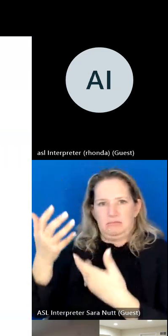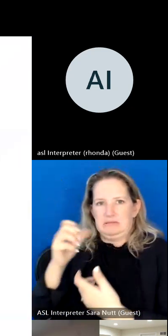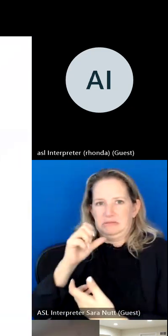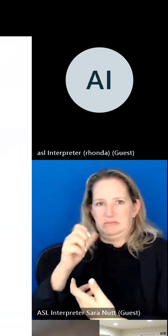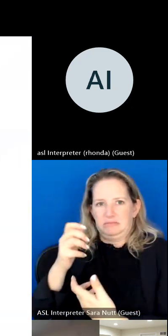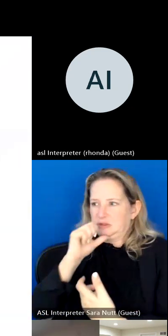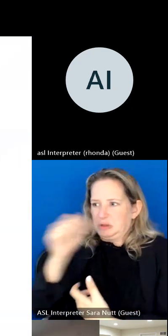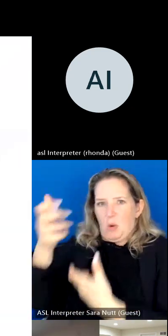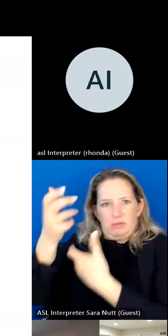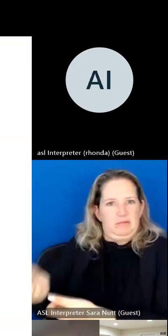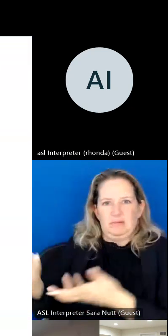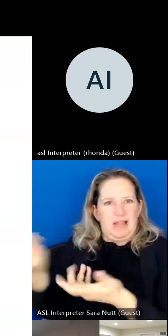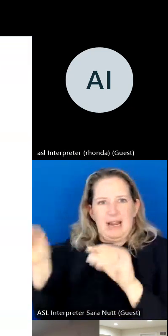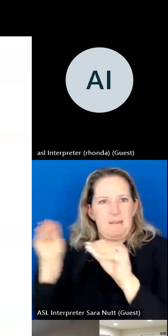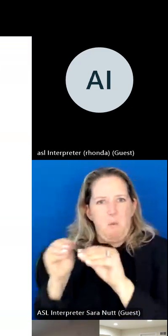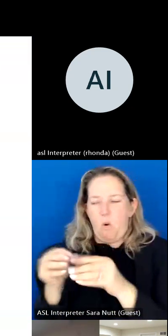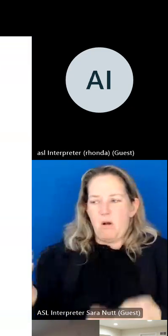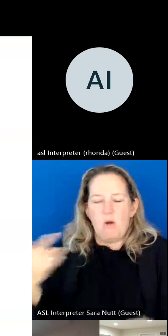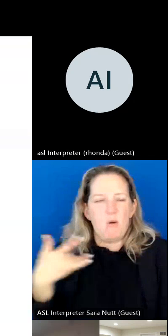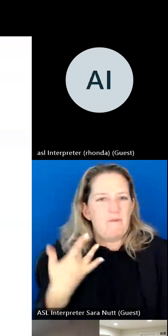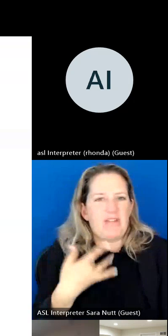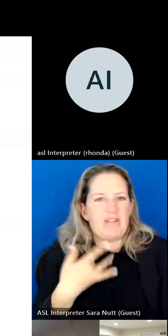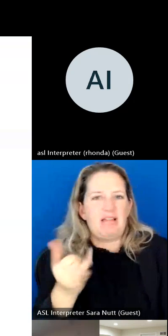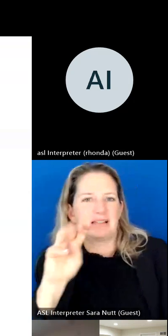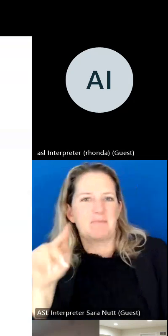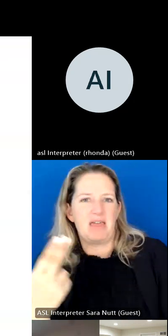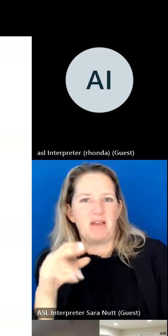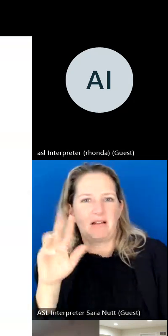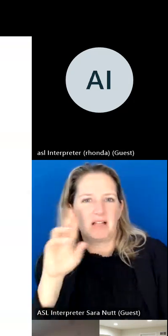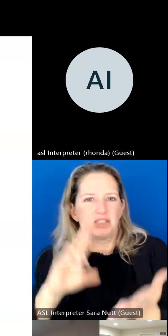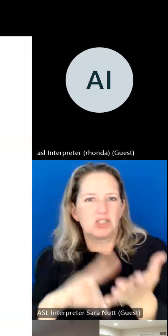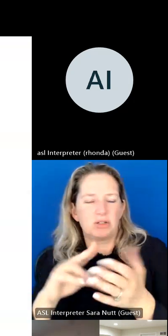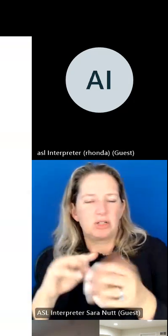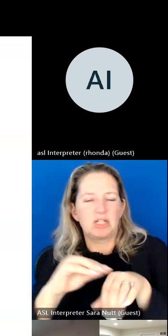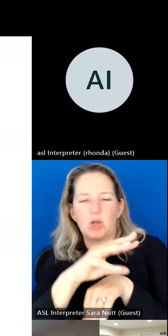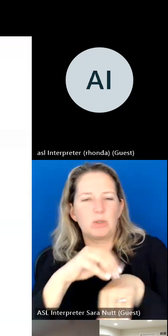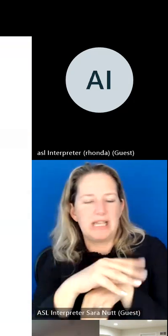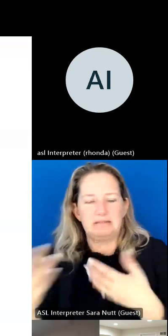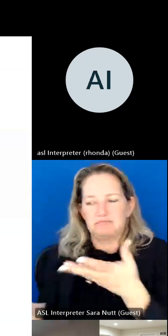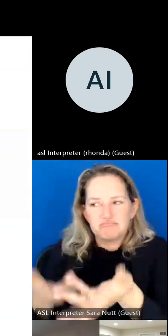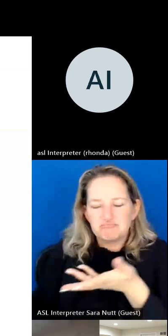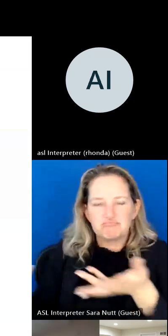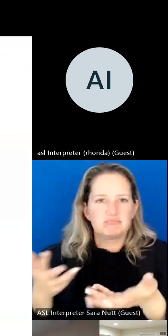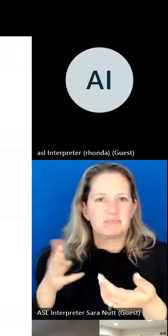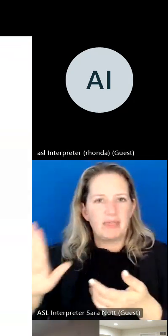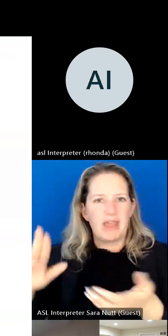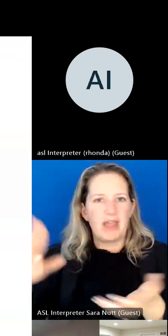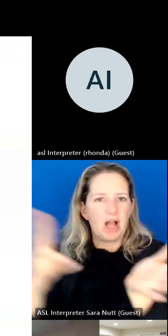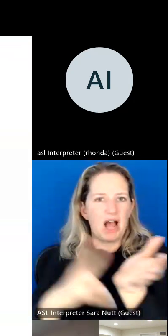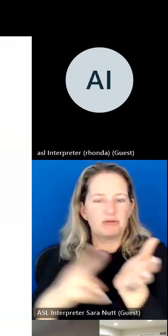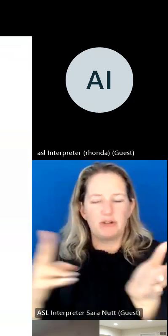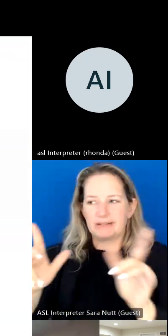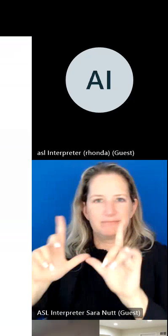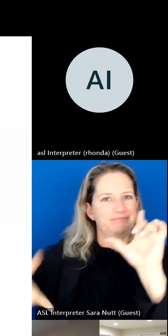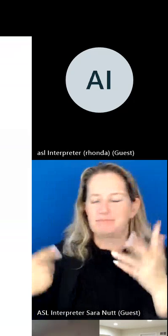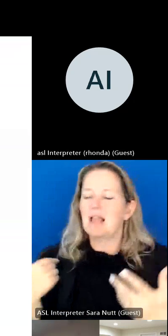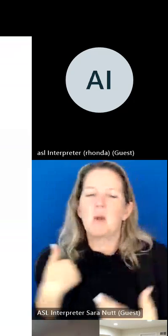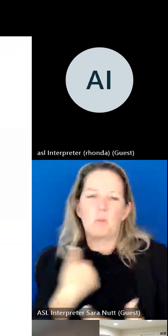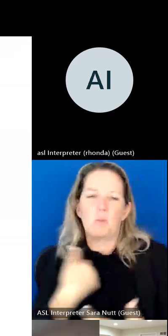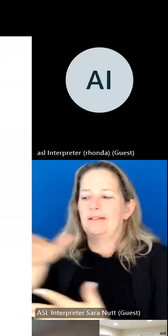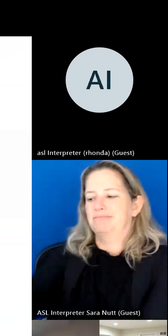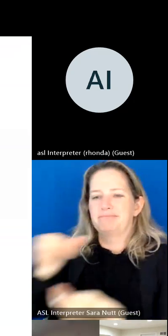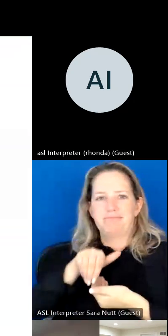going to ever deliver this tool. So they void the contract and they de-obligate the funds that were in the contract because of a